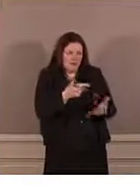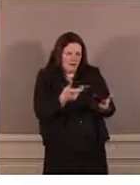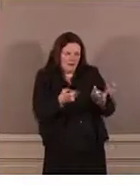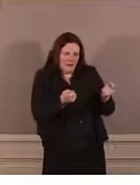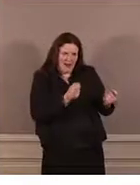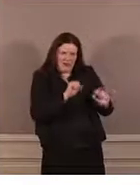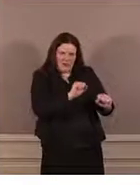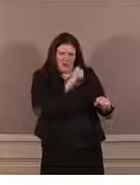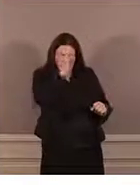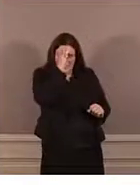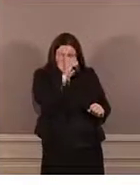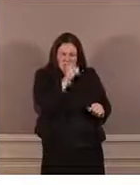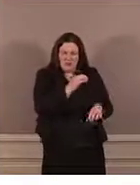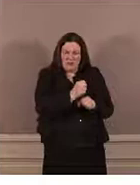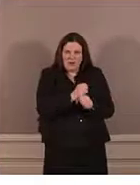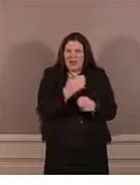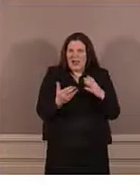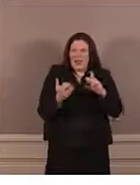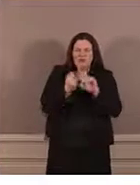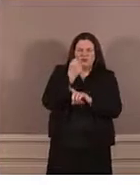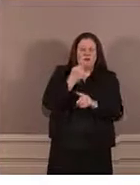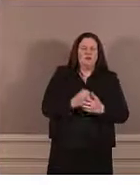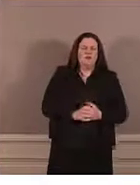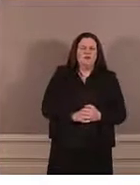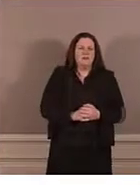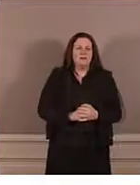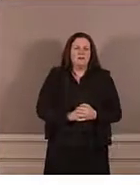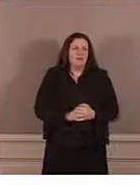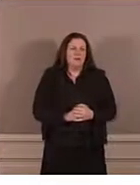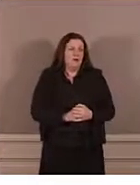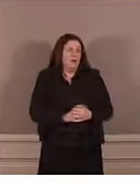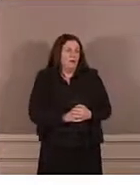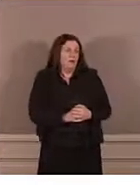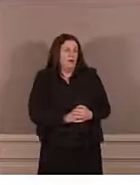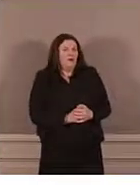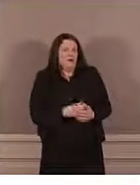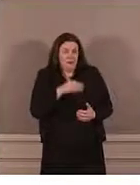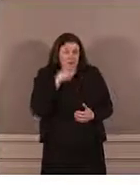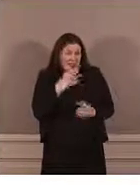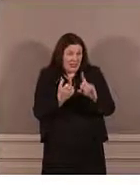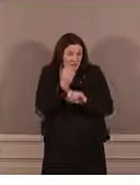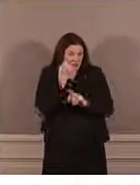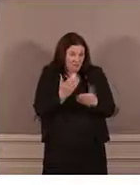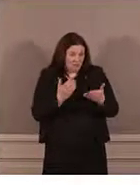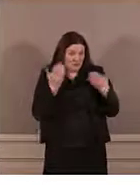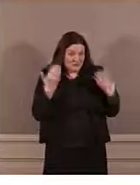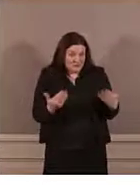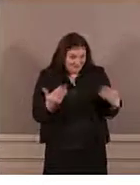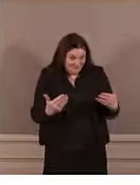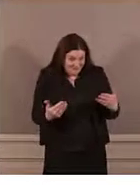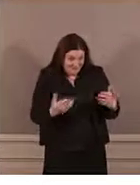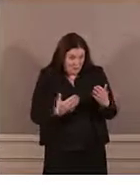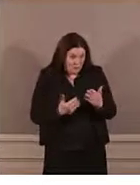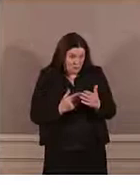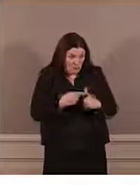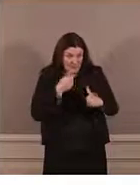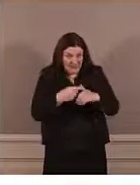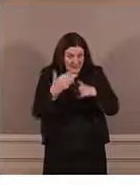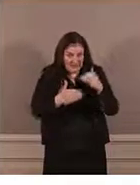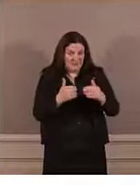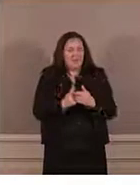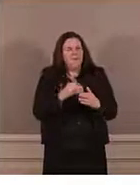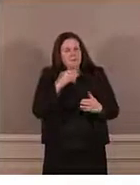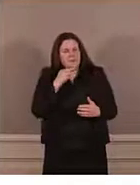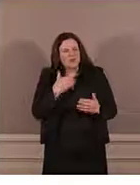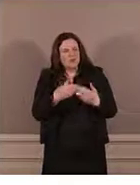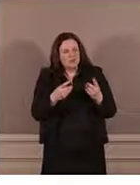those outcomes. So it wasn't the case that something would be achieved, immediately. And we found that sites did things like